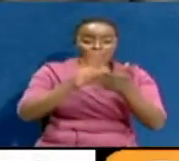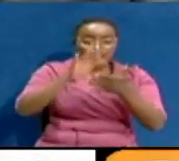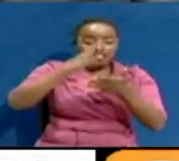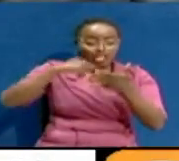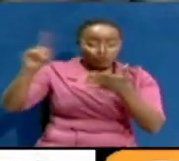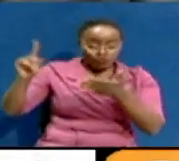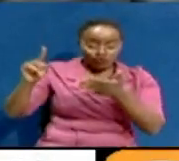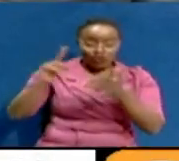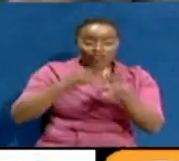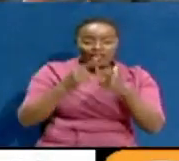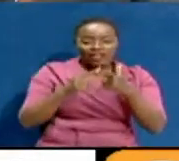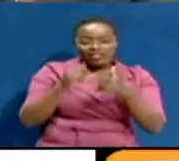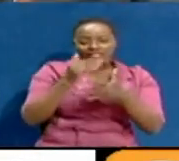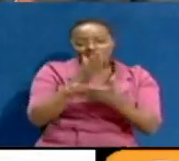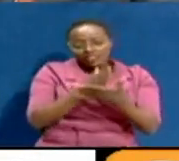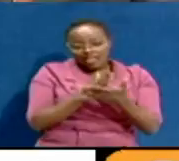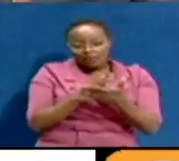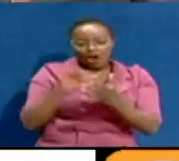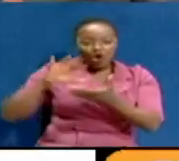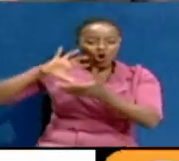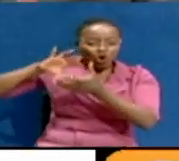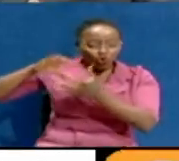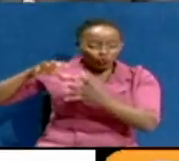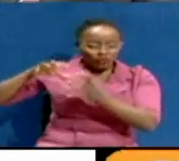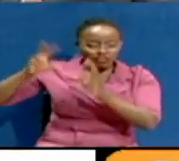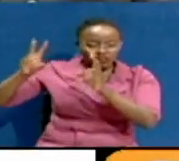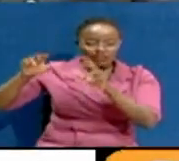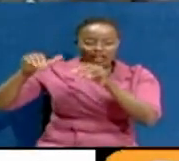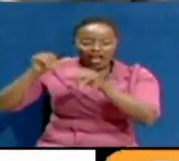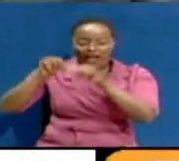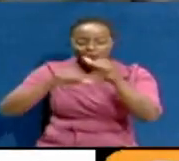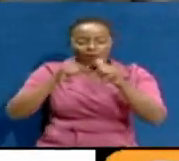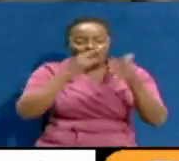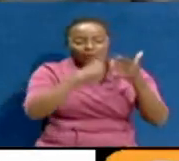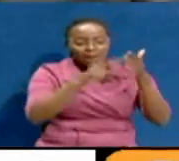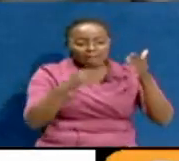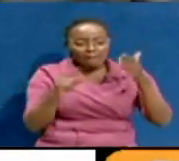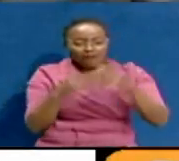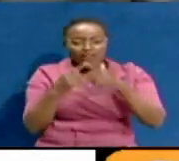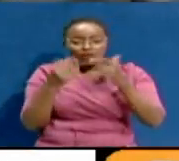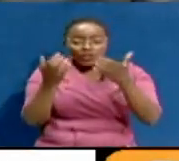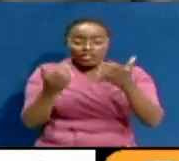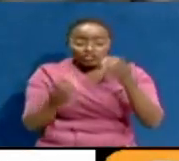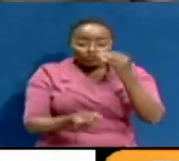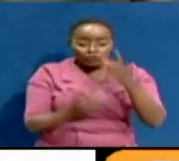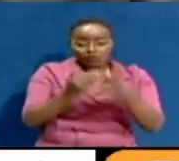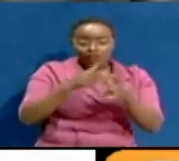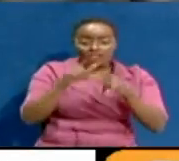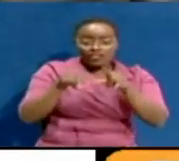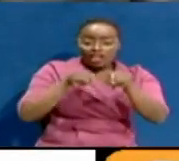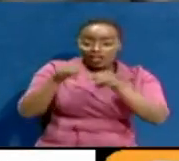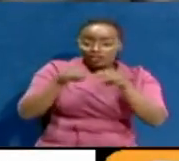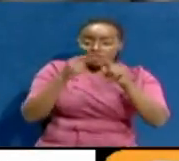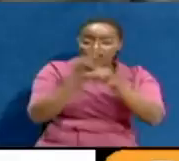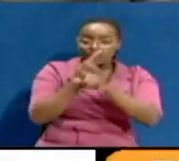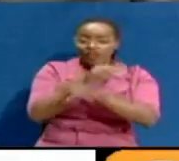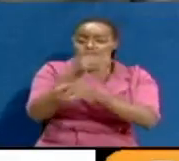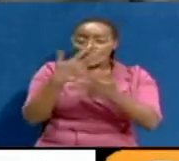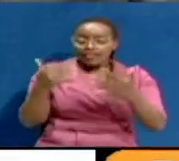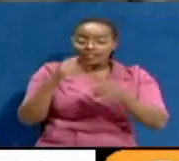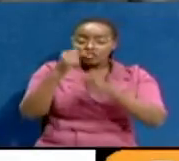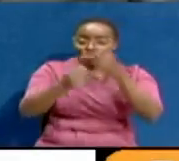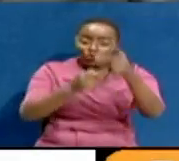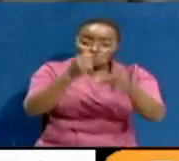approval. And there's quite some complex bit of the indemnity and so on that needs to be put in place, the regulations and so on. So that one is still